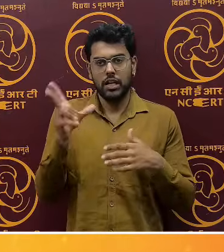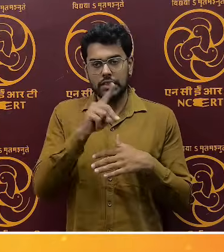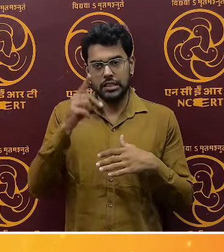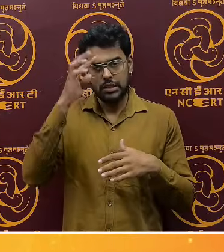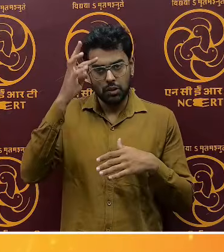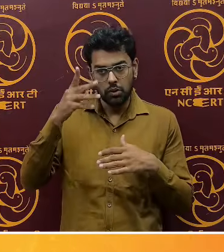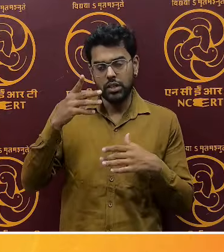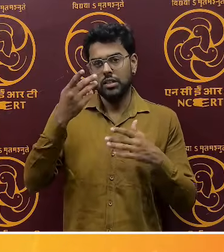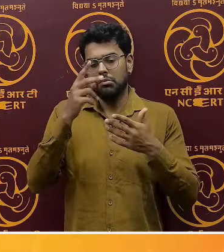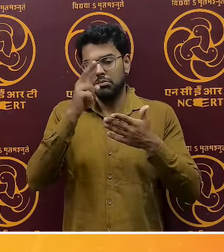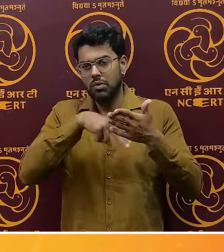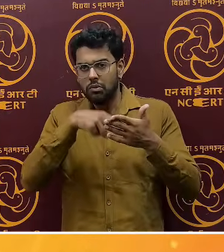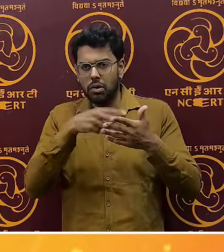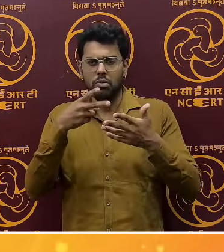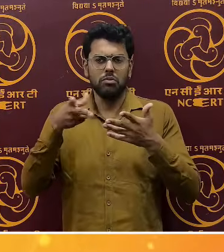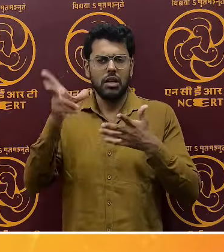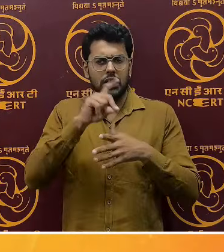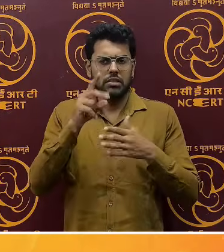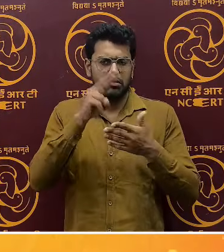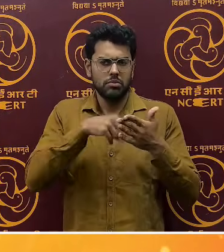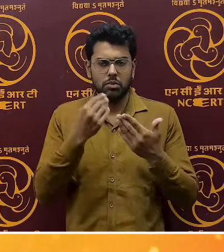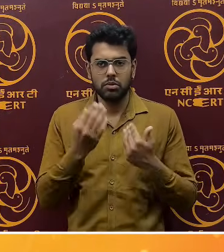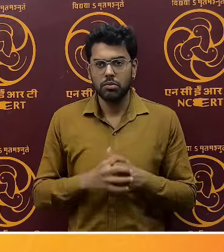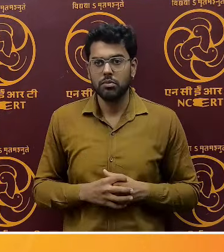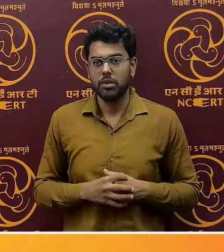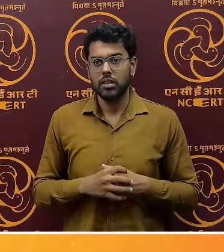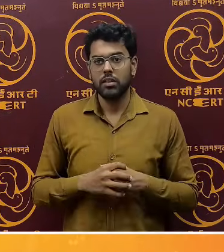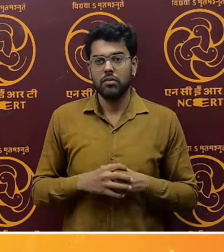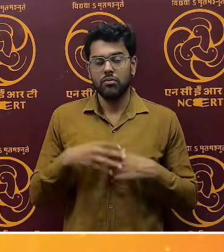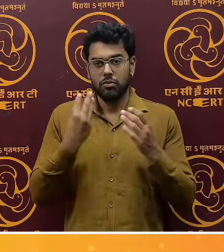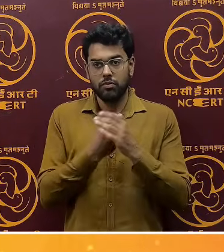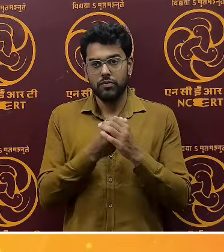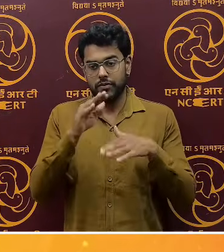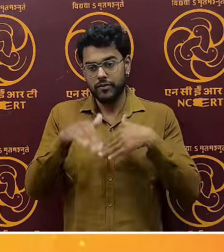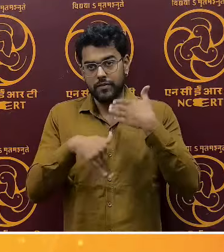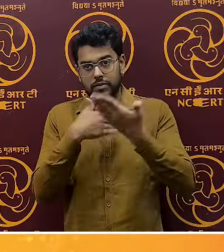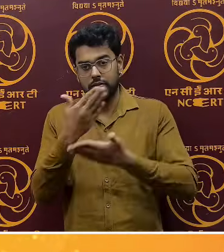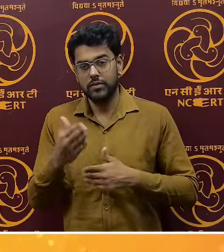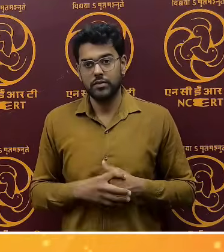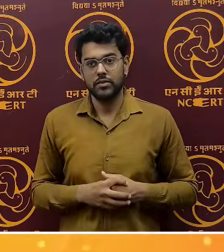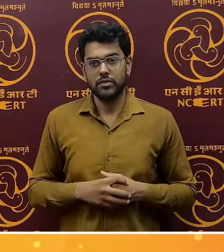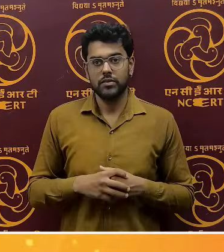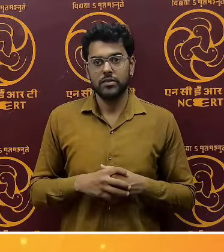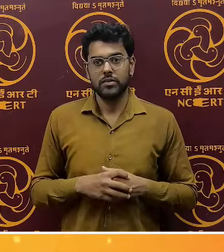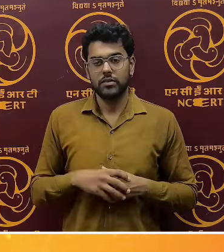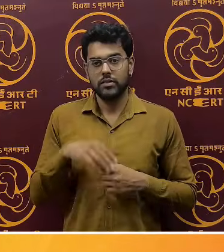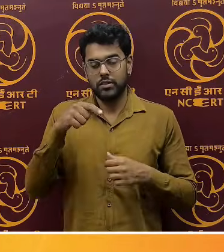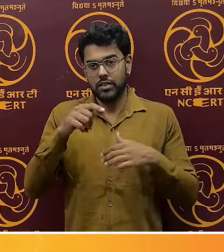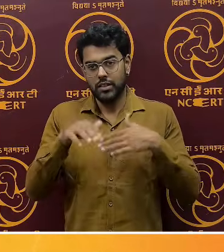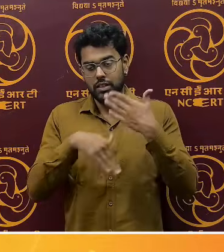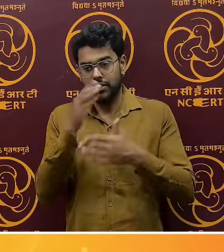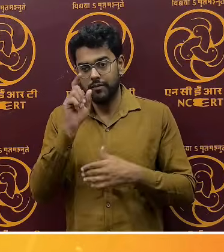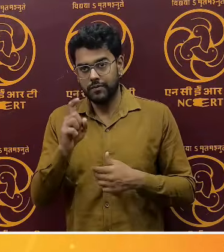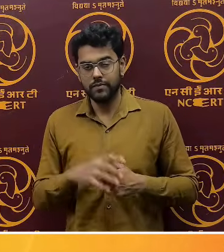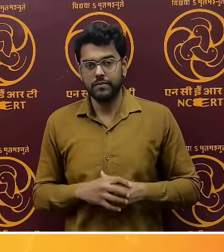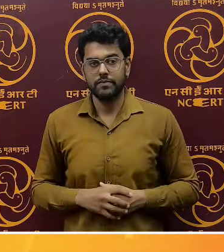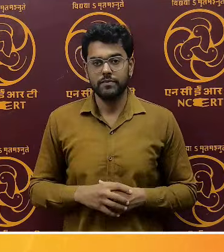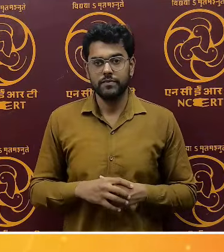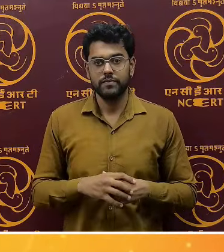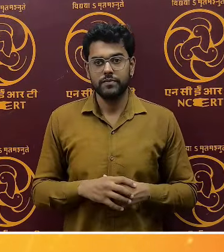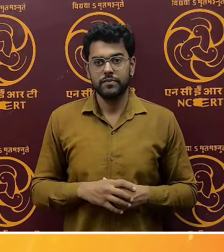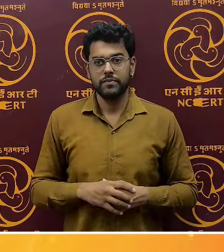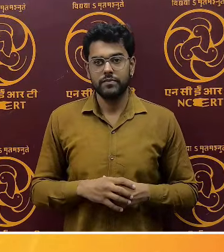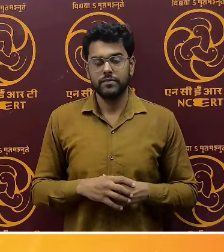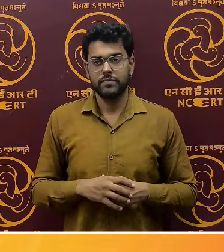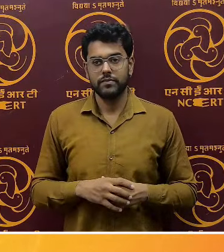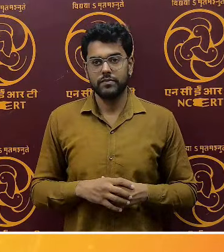these steps. So we will go to the next session, this section, that is